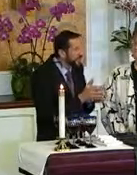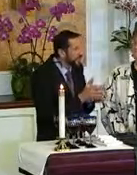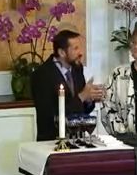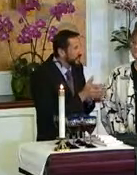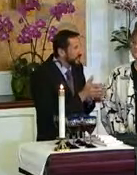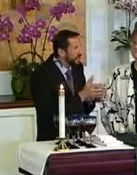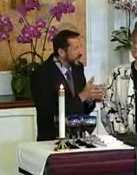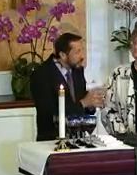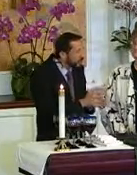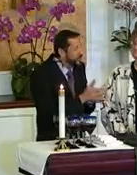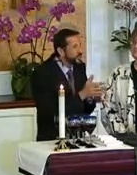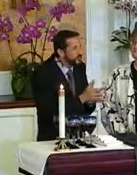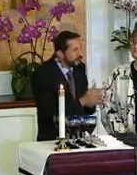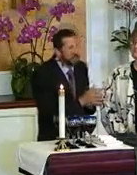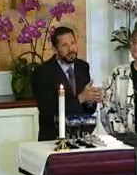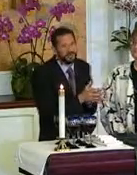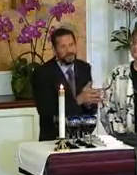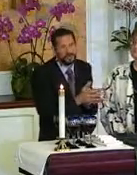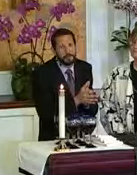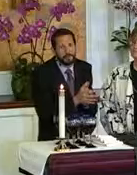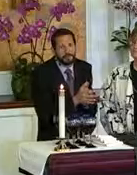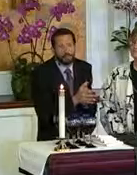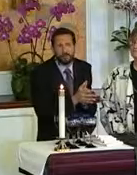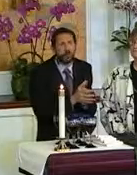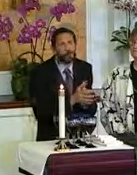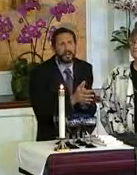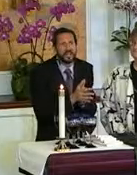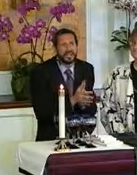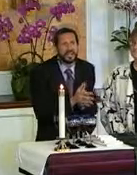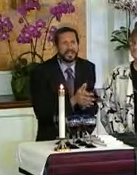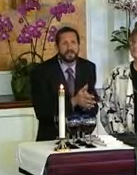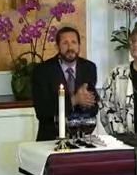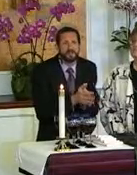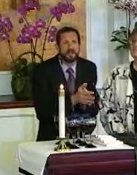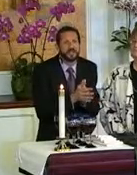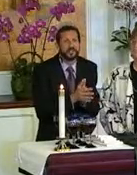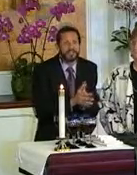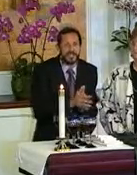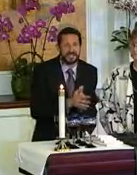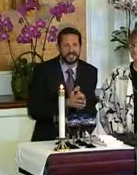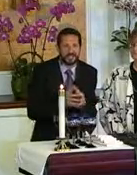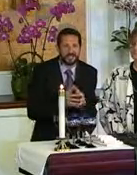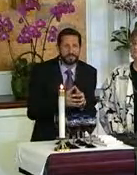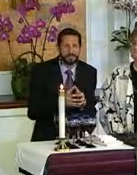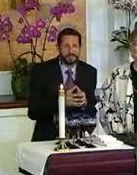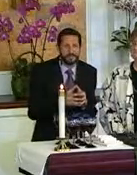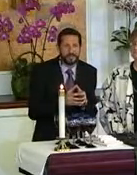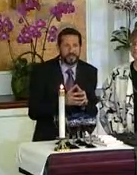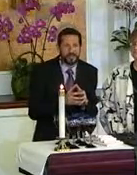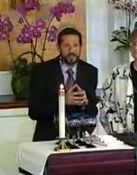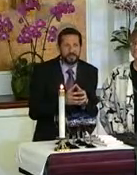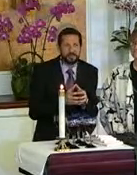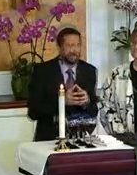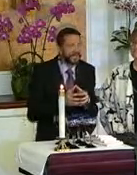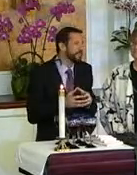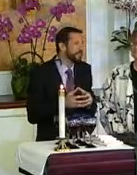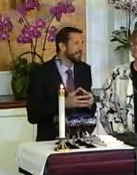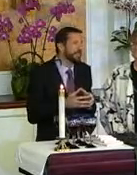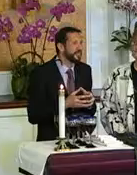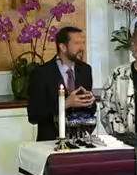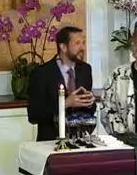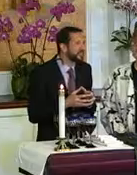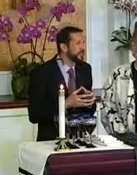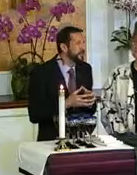us and helps us to remember that we no longer need to live from a place of scarcity, but from a place